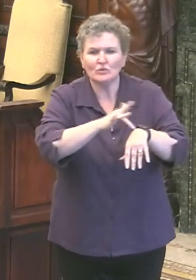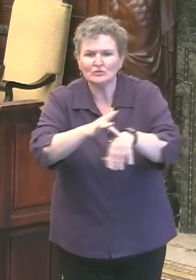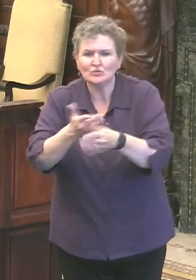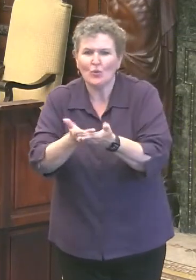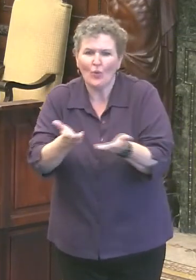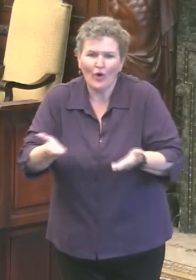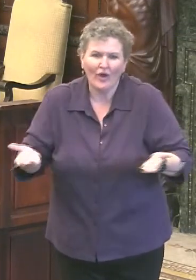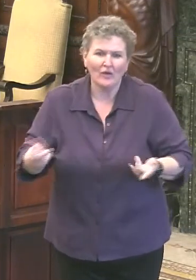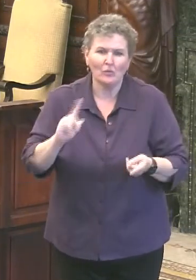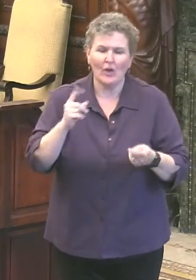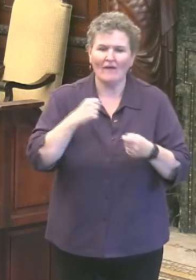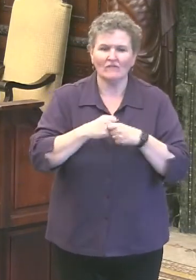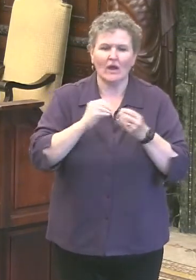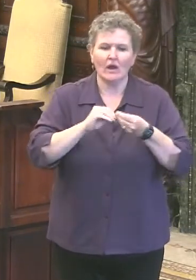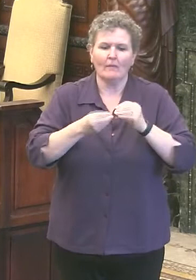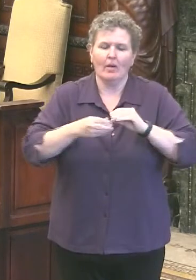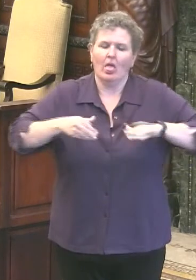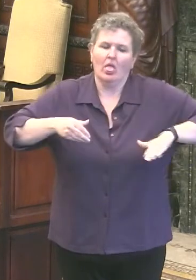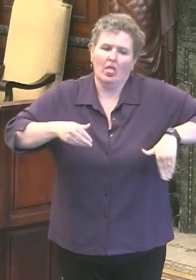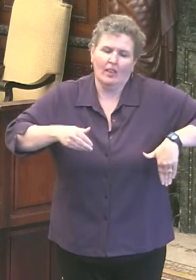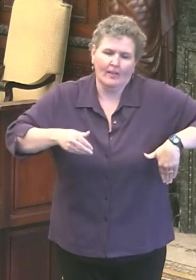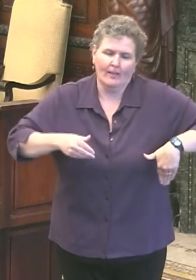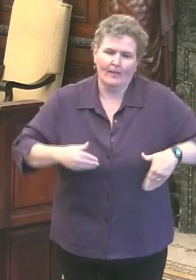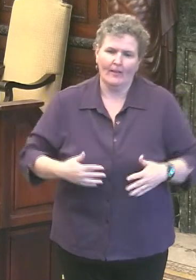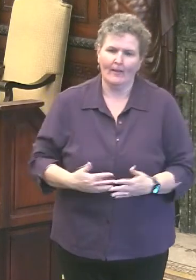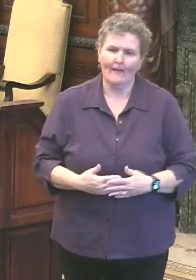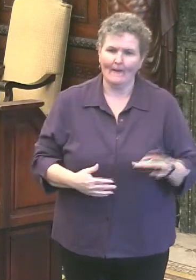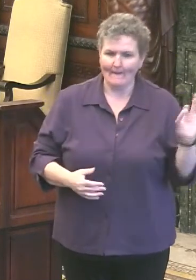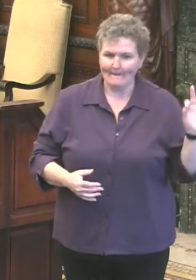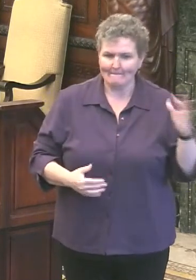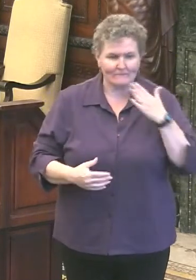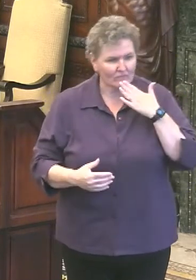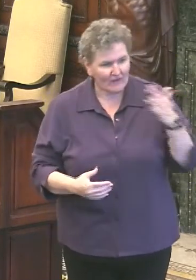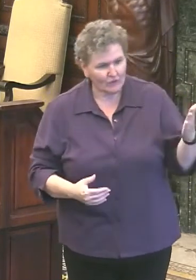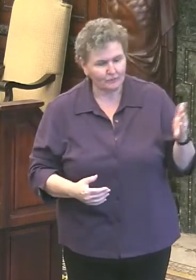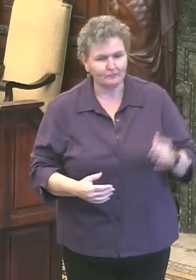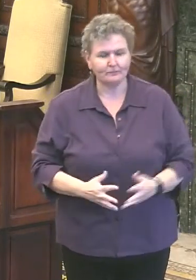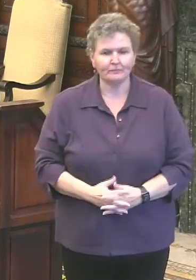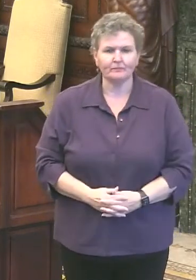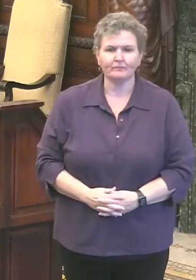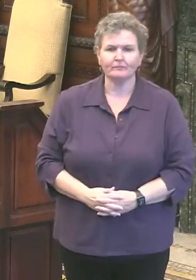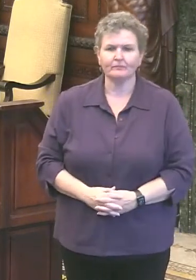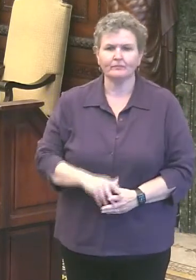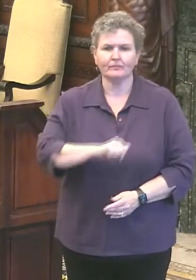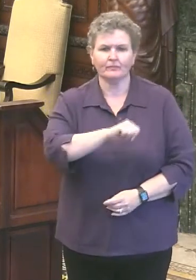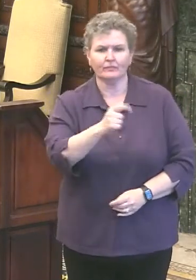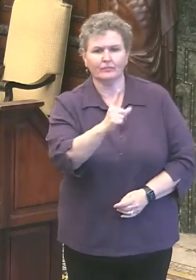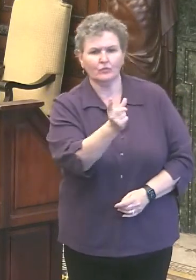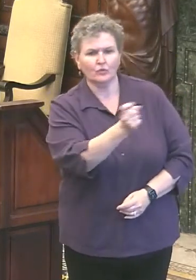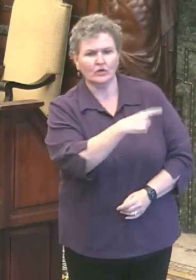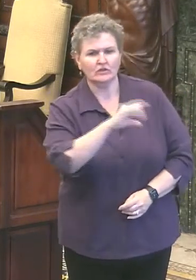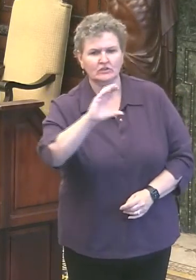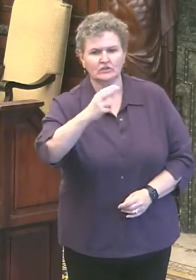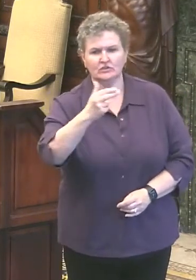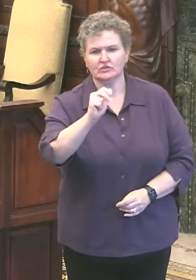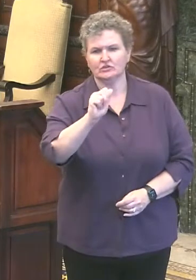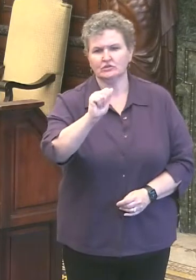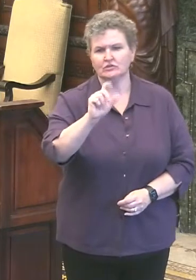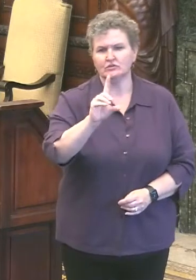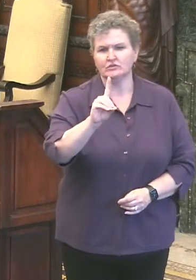yet. All right. Very good. Thank you, Jeff. Let's go now to Chad Pradelli of